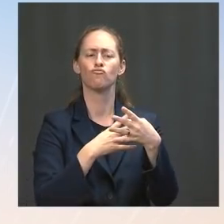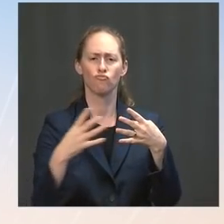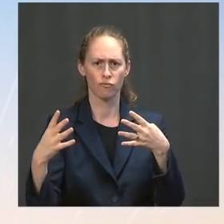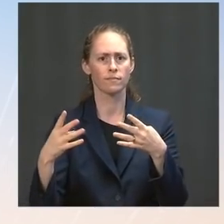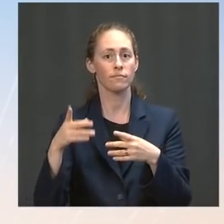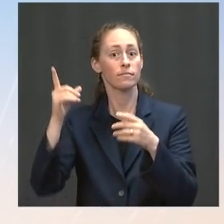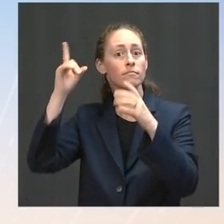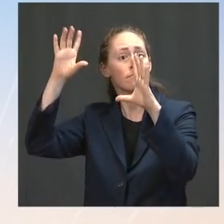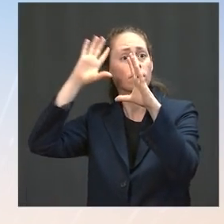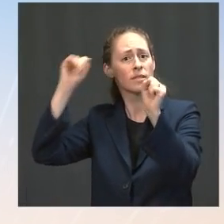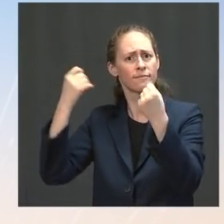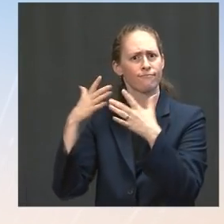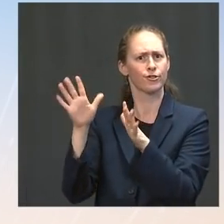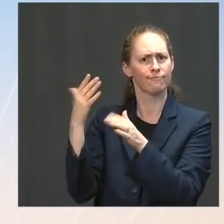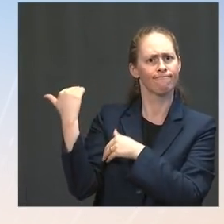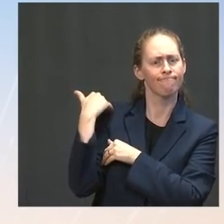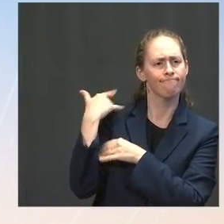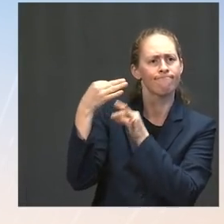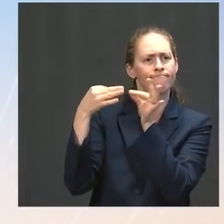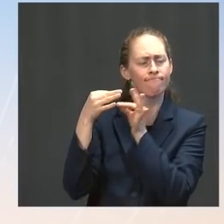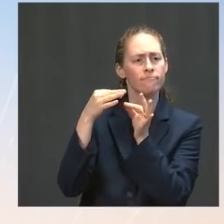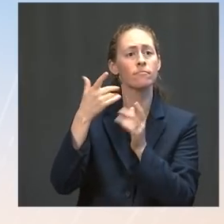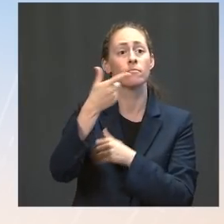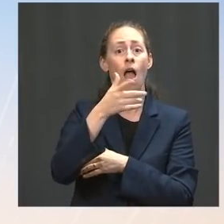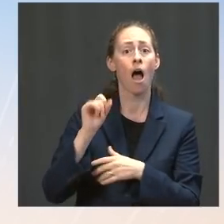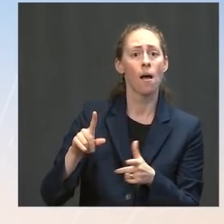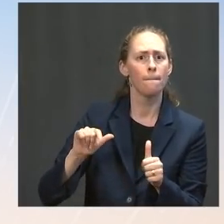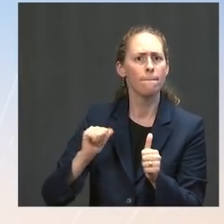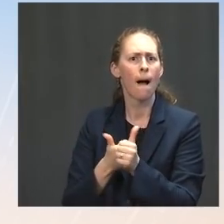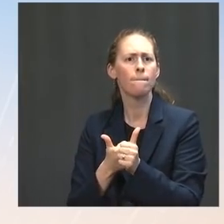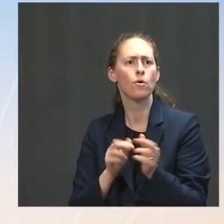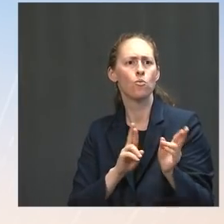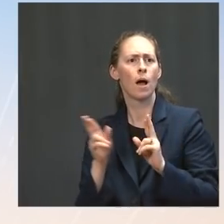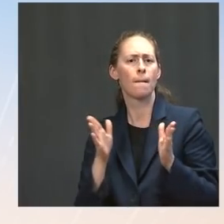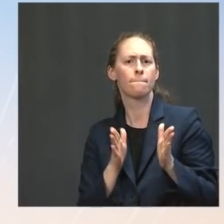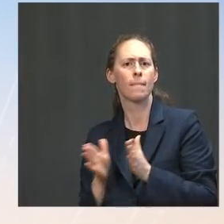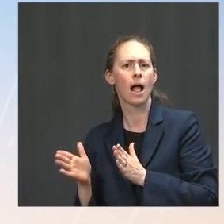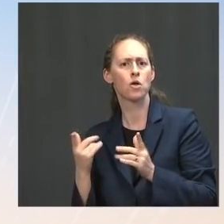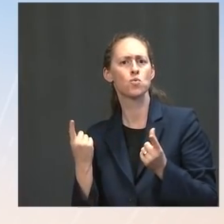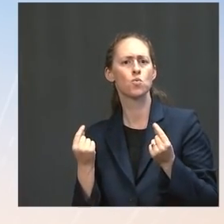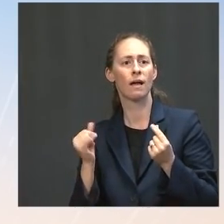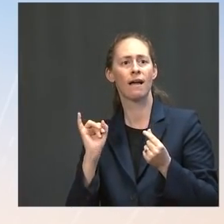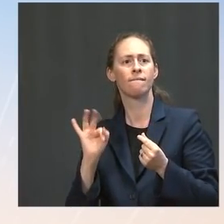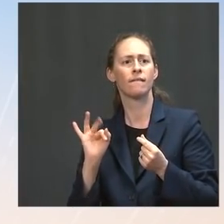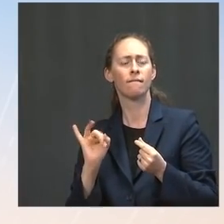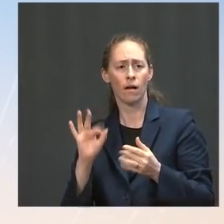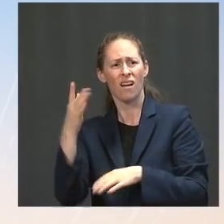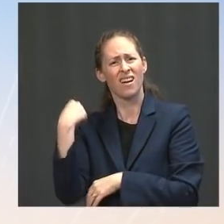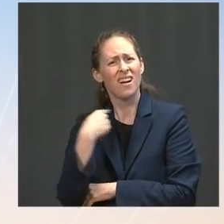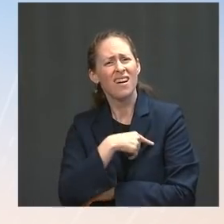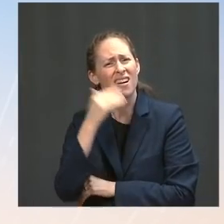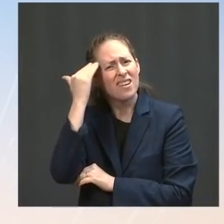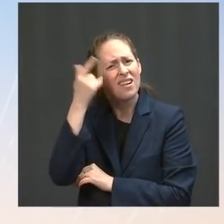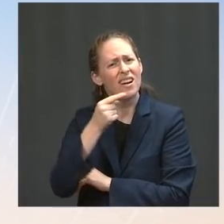the IC was able to come up with? Sure. Well, let me confirm for you, as you noted, he did